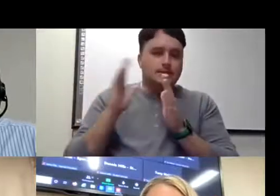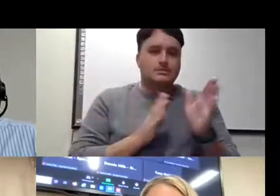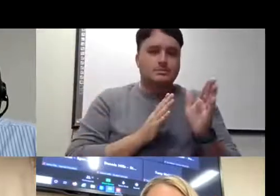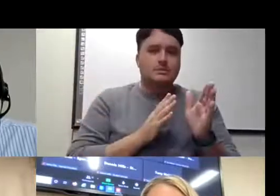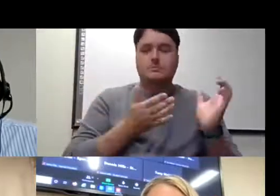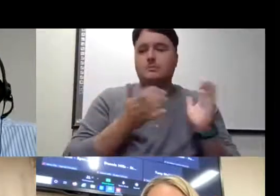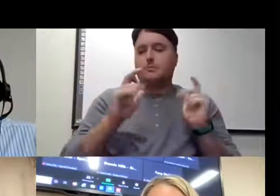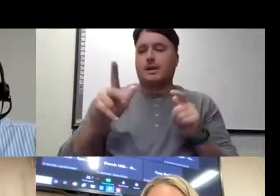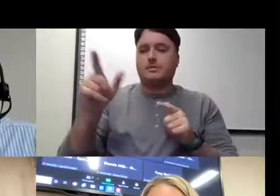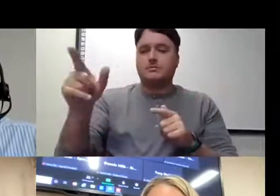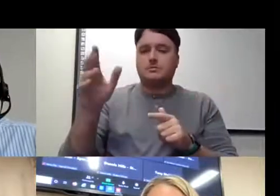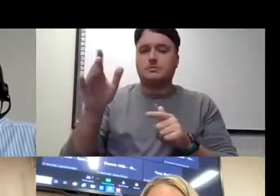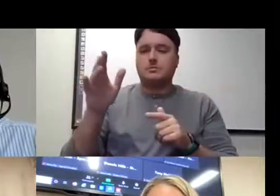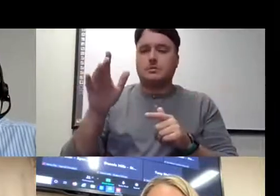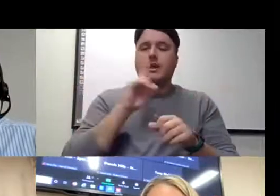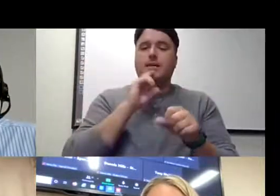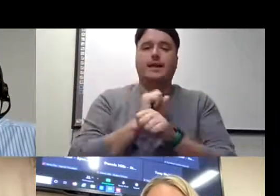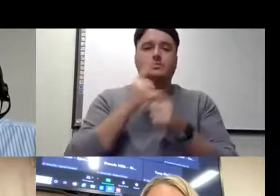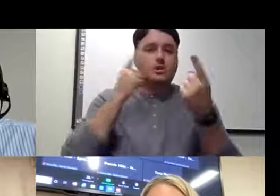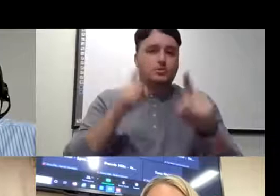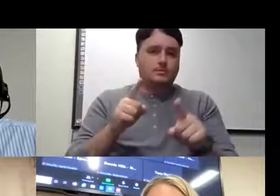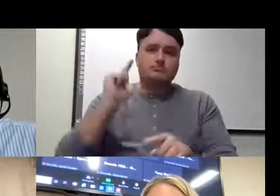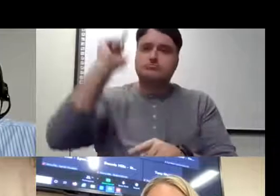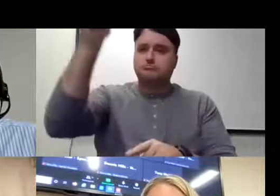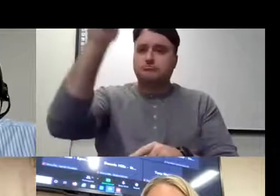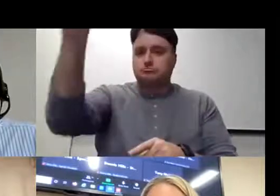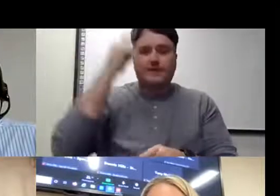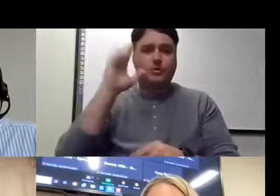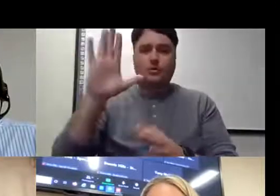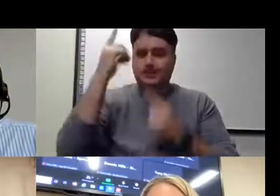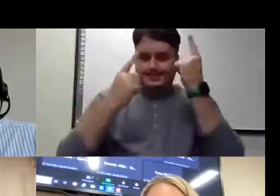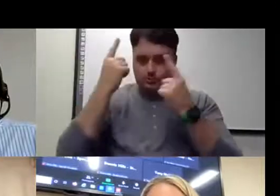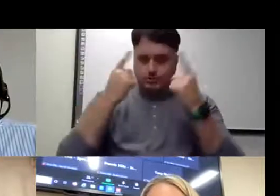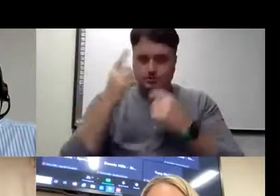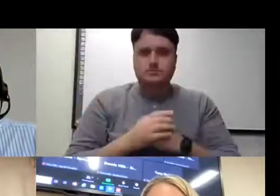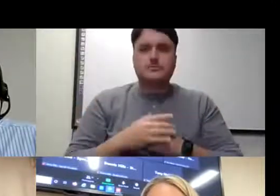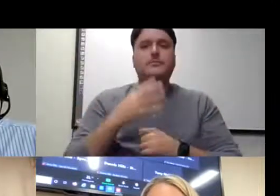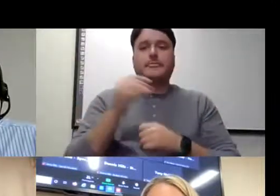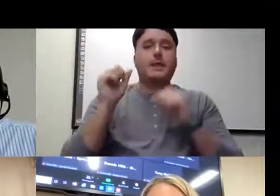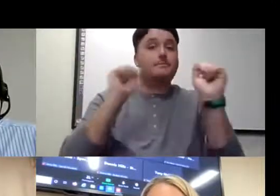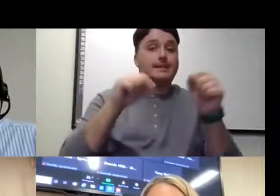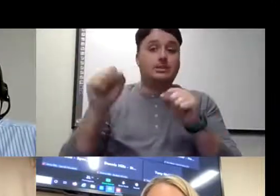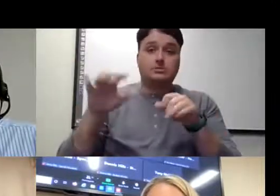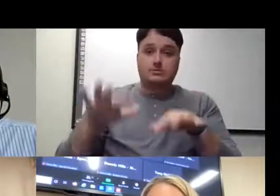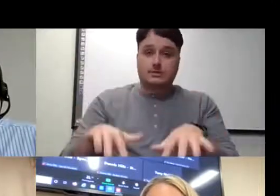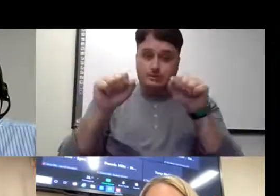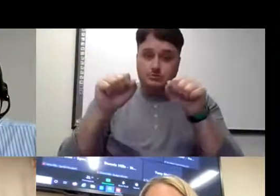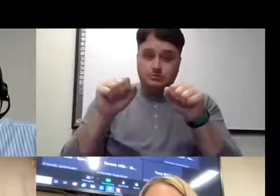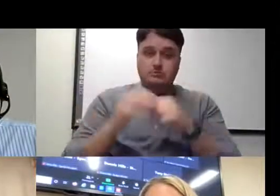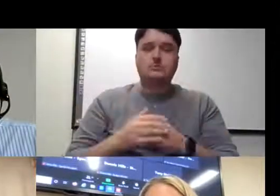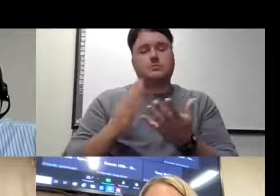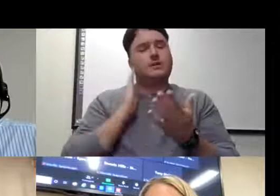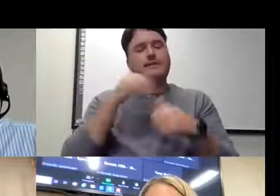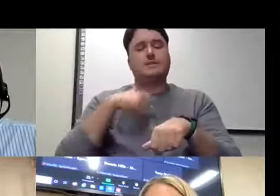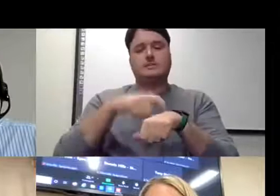to you an actual agreement at some point in time in the future for your consideration and potential adoption. So I want to give you some time frame as well too